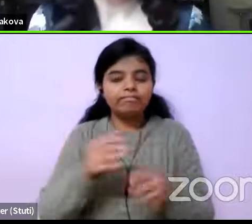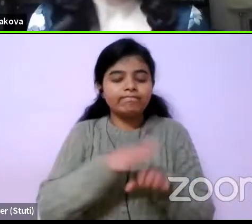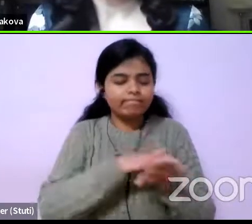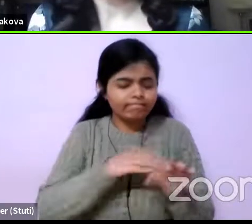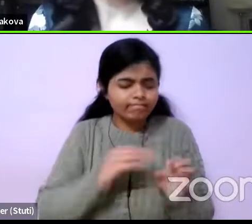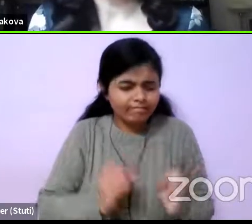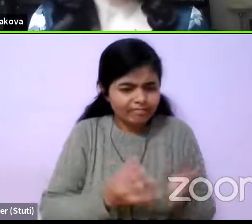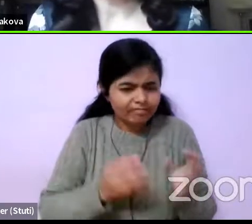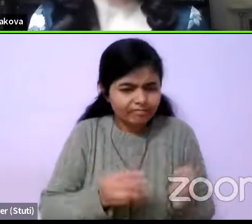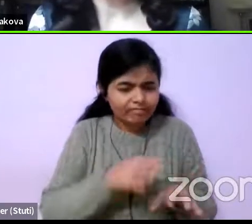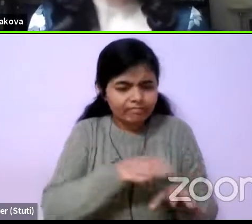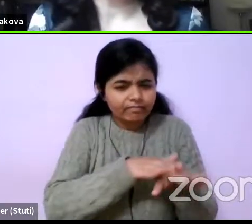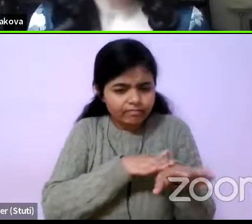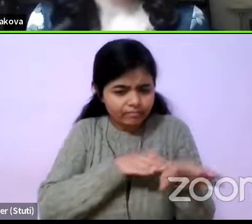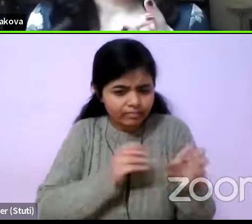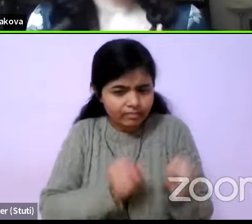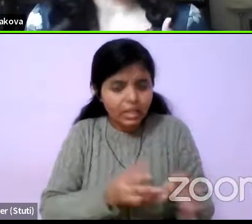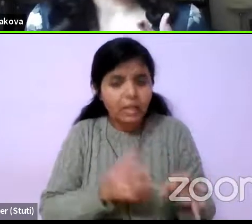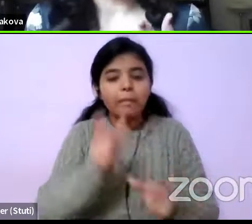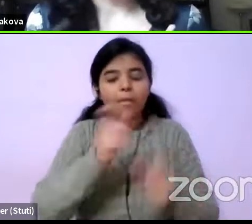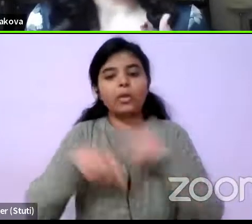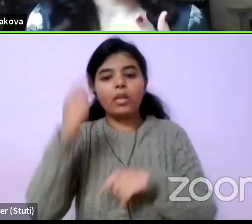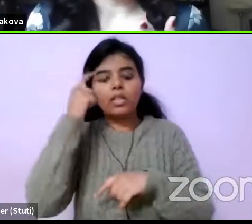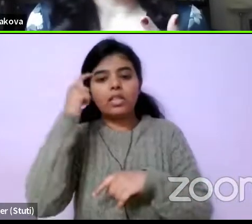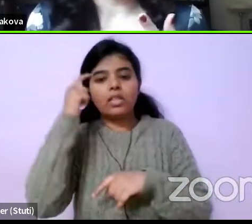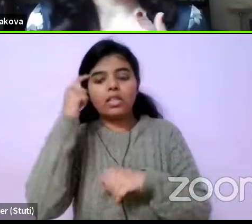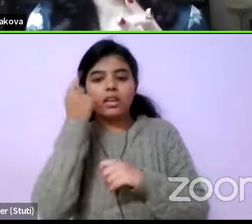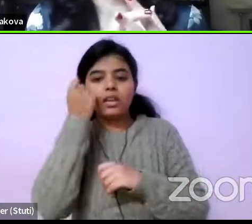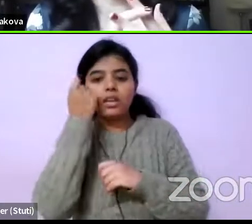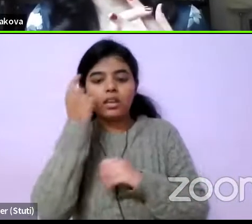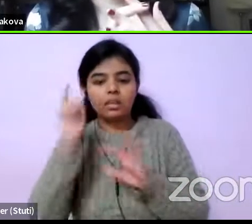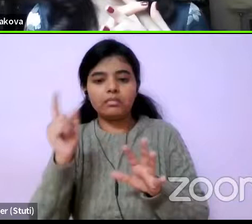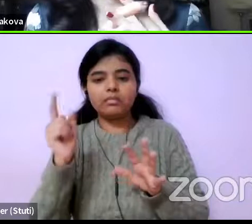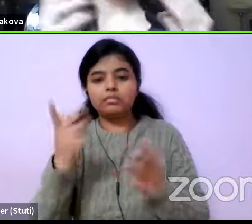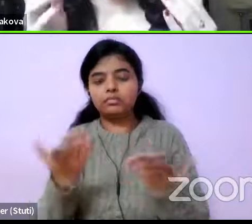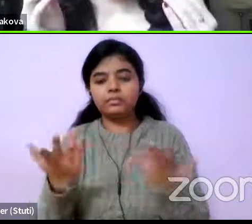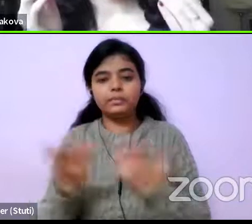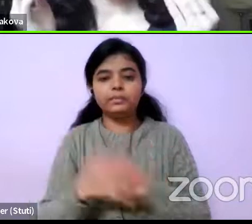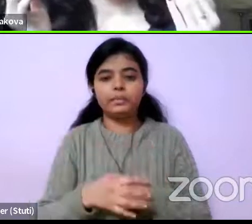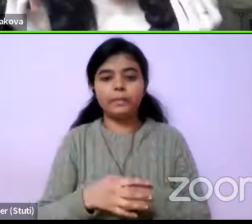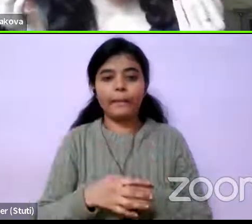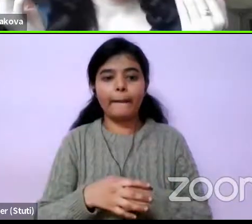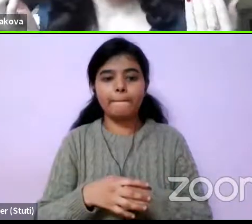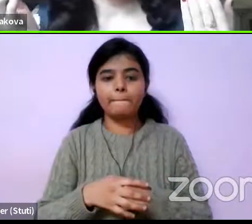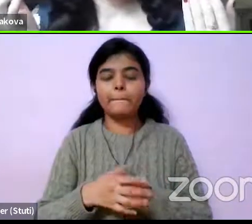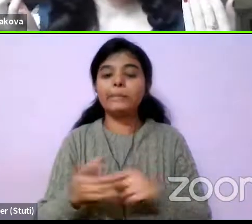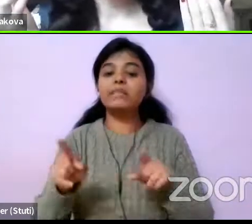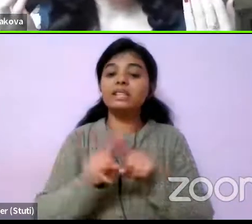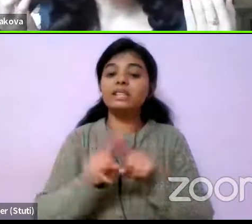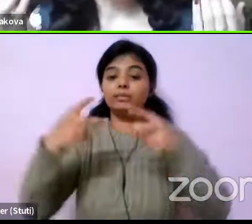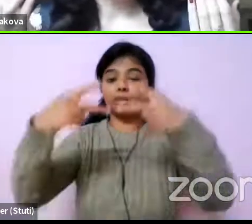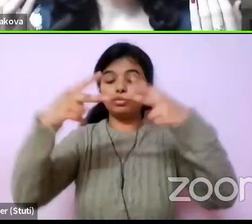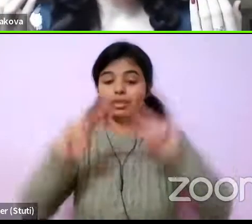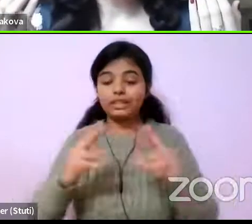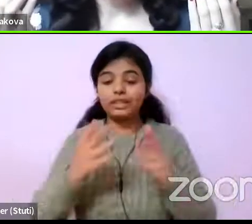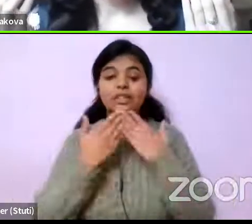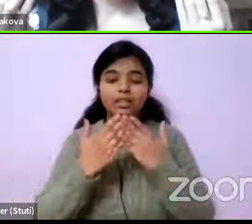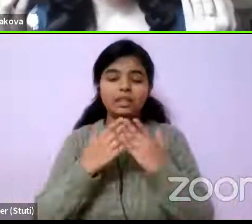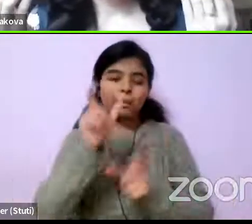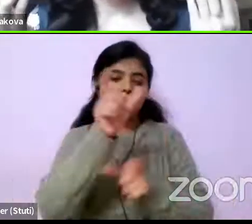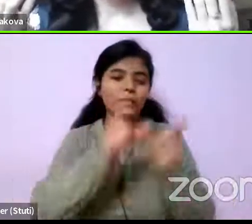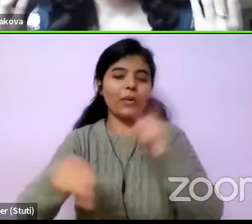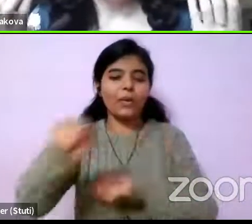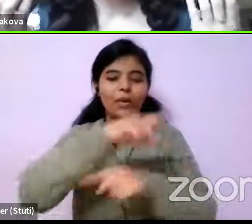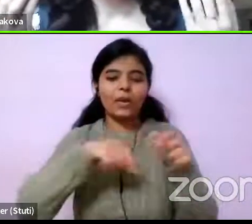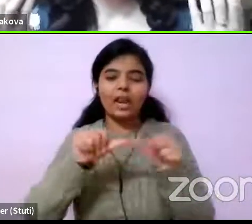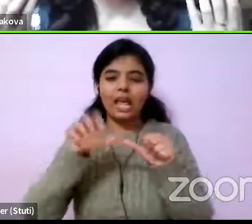forward for people to be more mindful. Another thing I would like to do is just to make translation studies conferences more accessible,